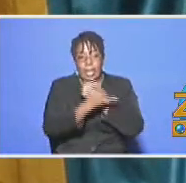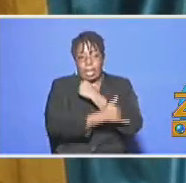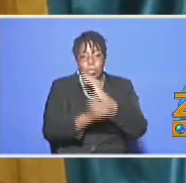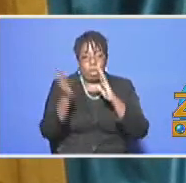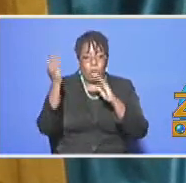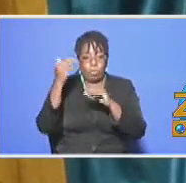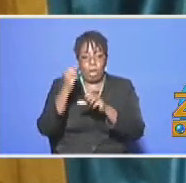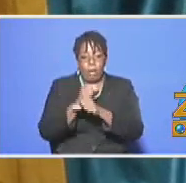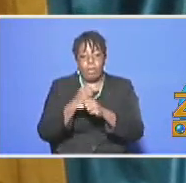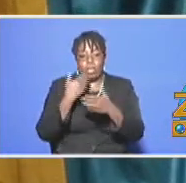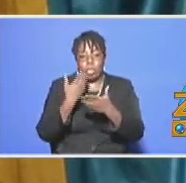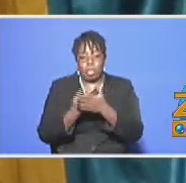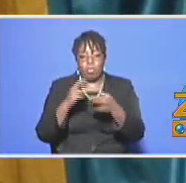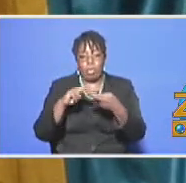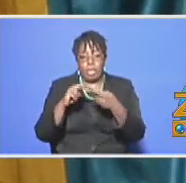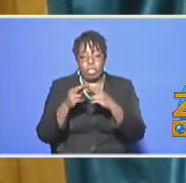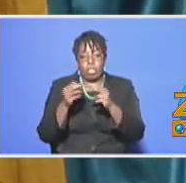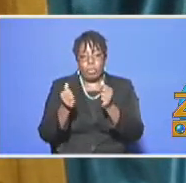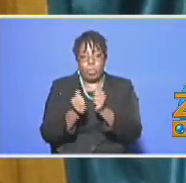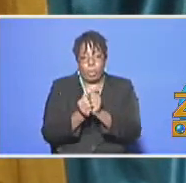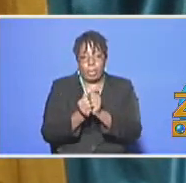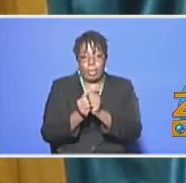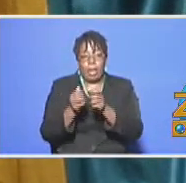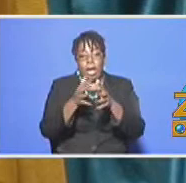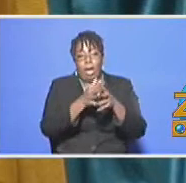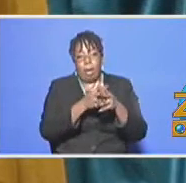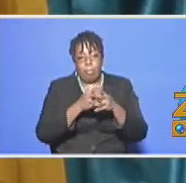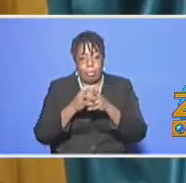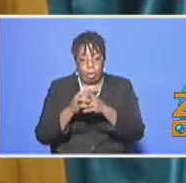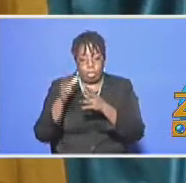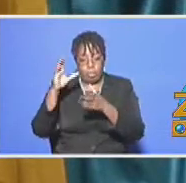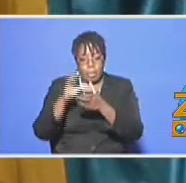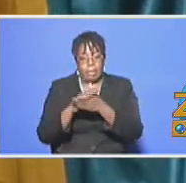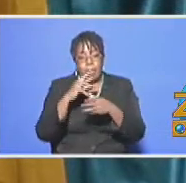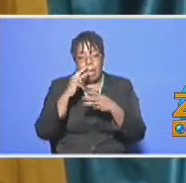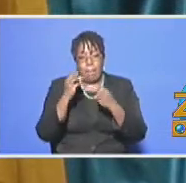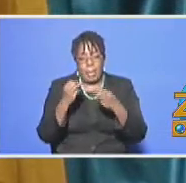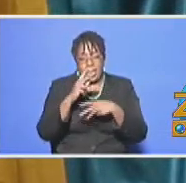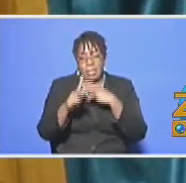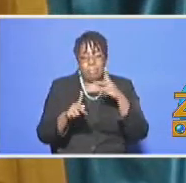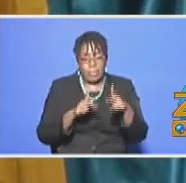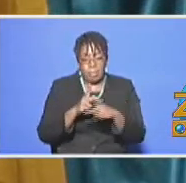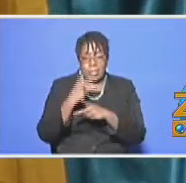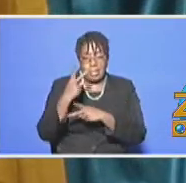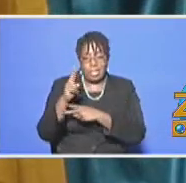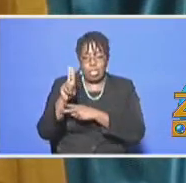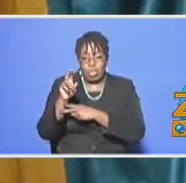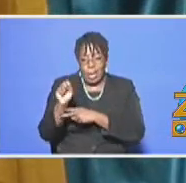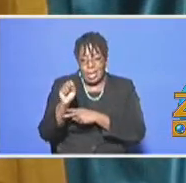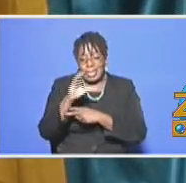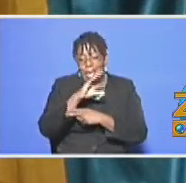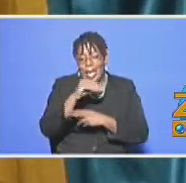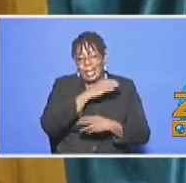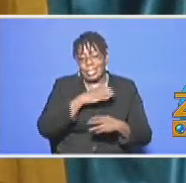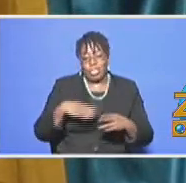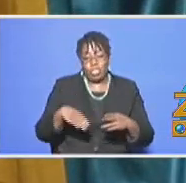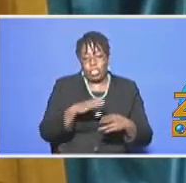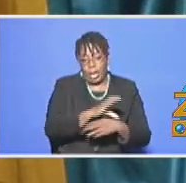a good relationship with America. Qingling believes many people see the China-U.S. relation as the single most